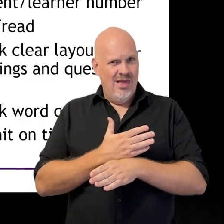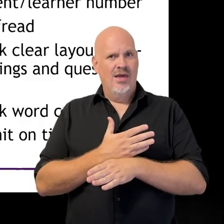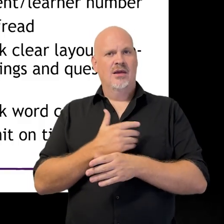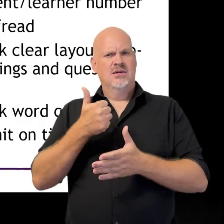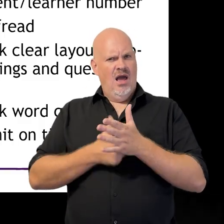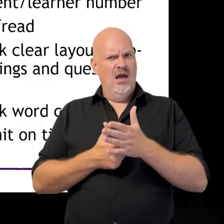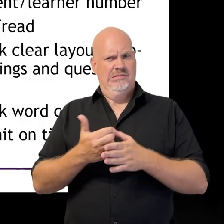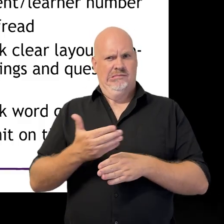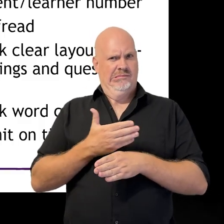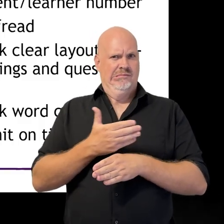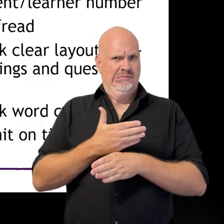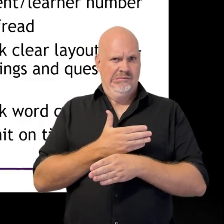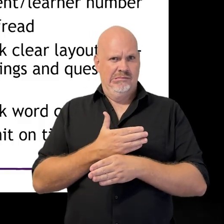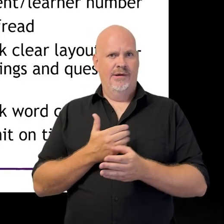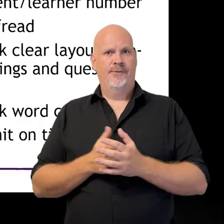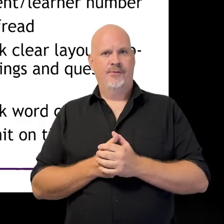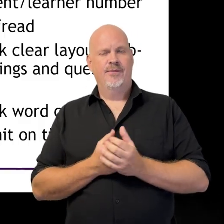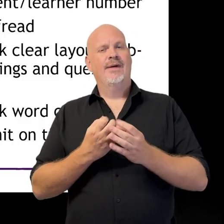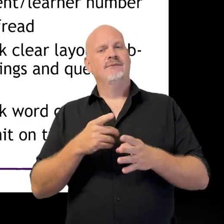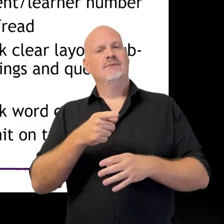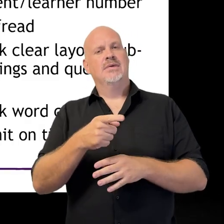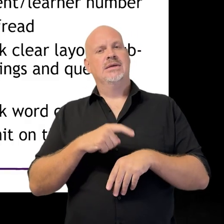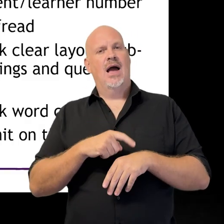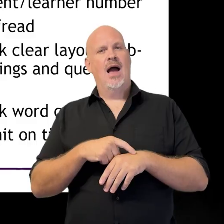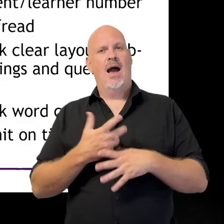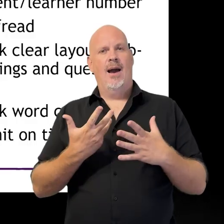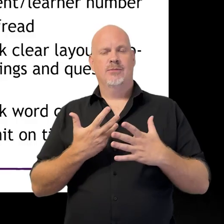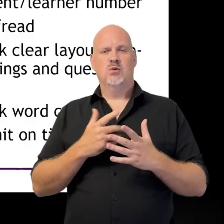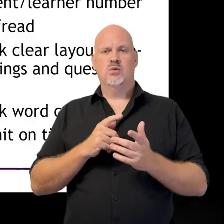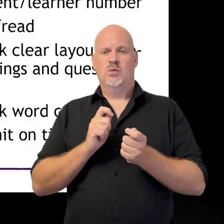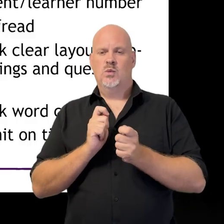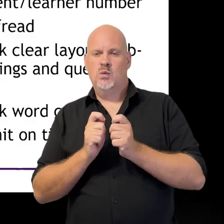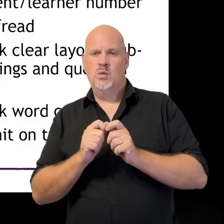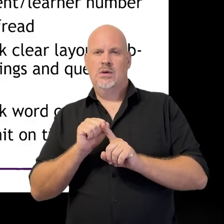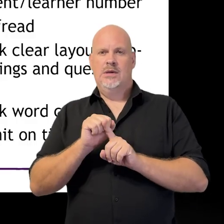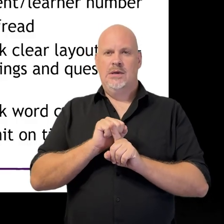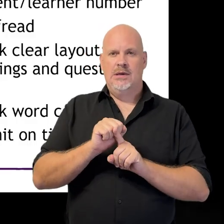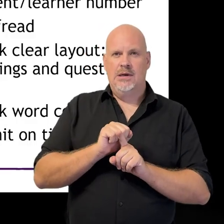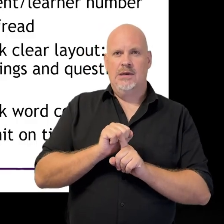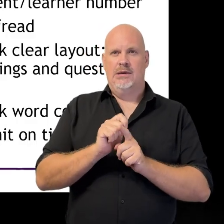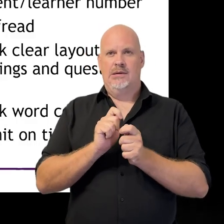sure you complete everything and you submit on time.